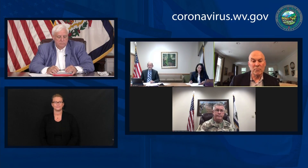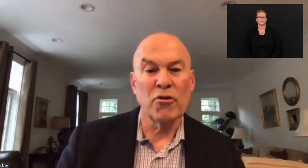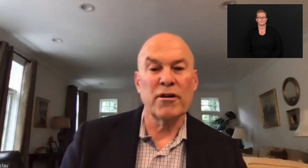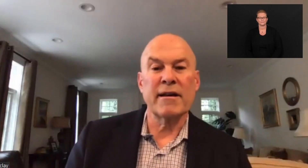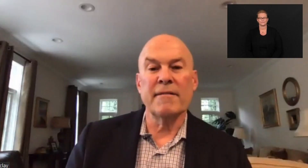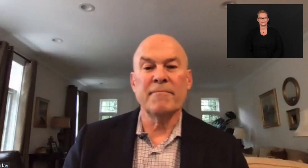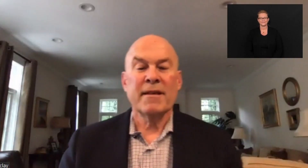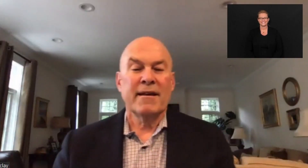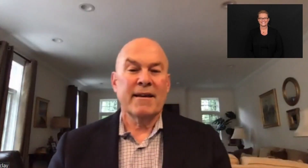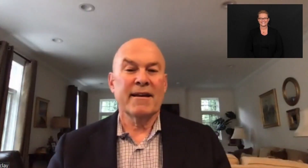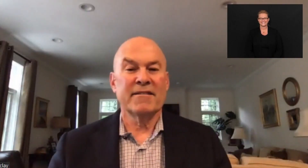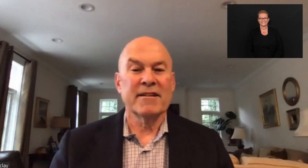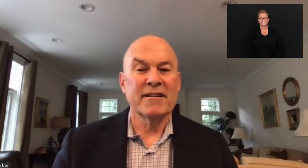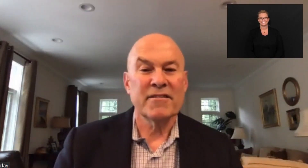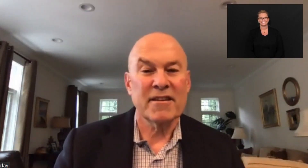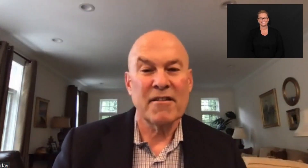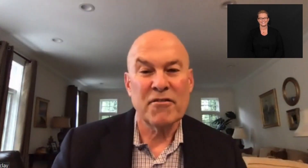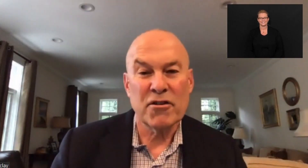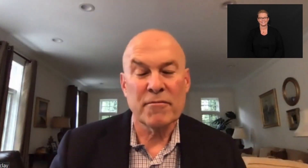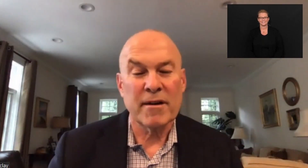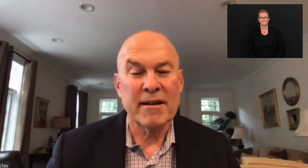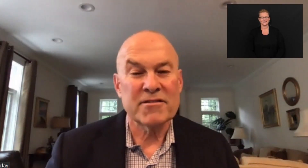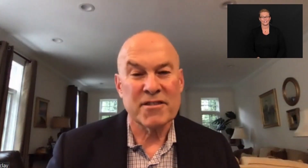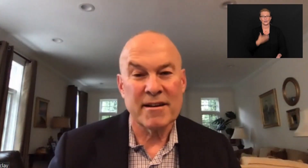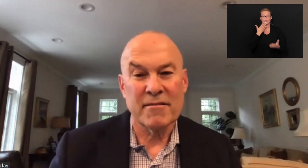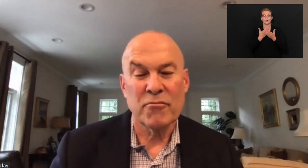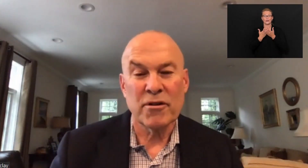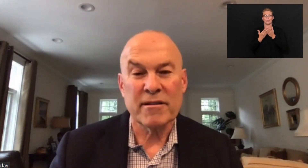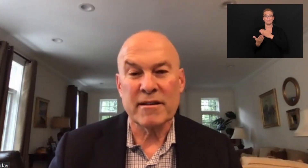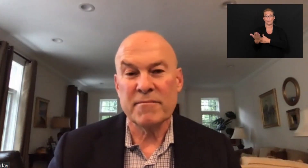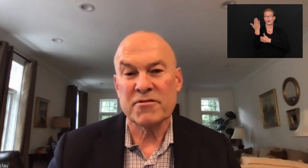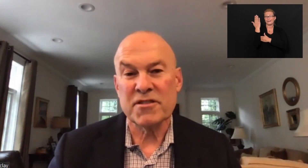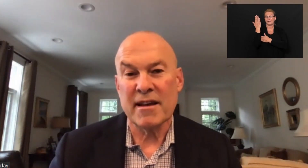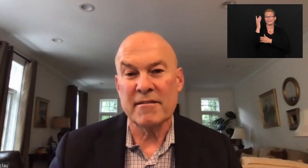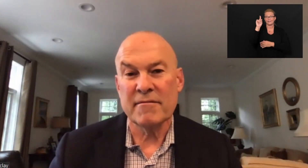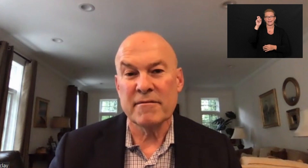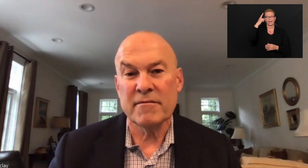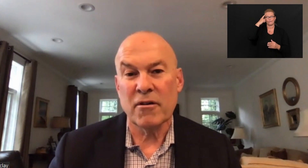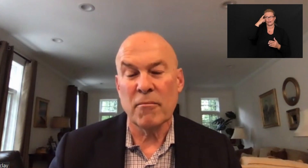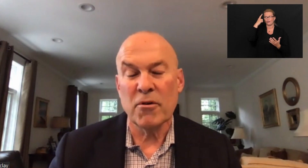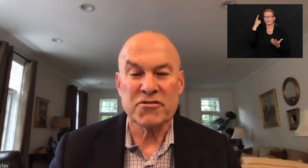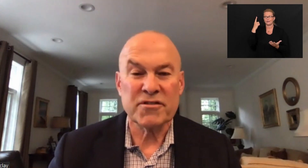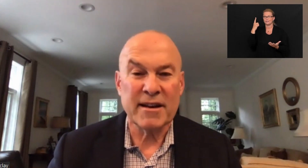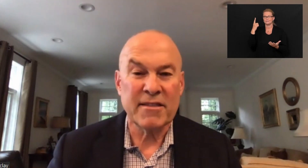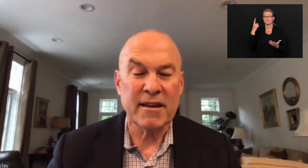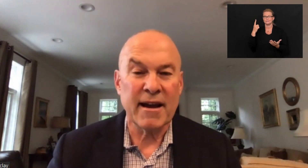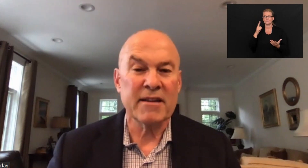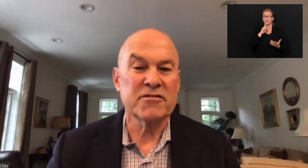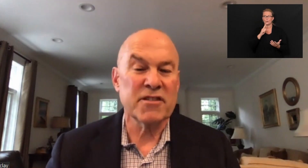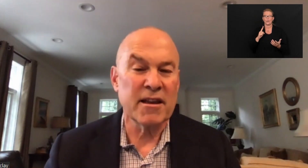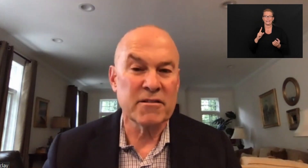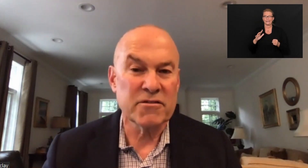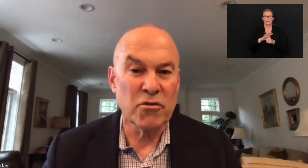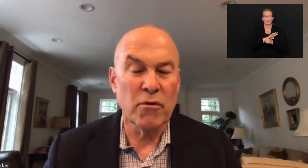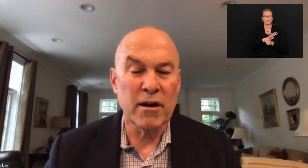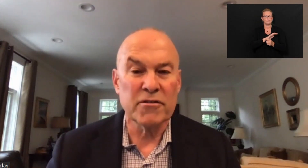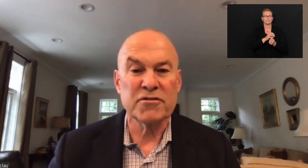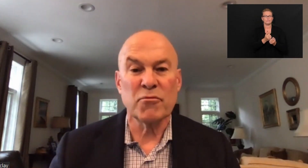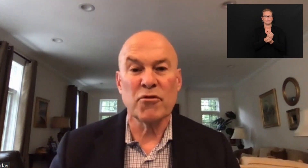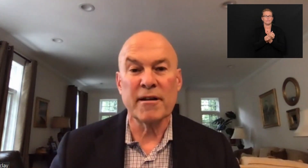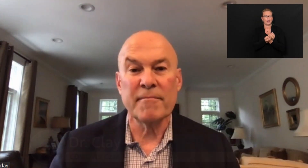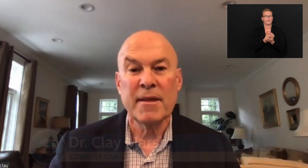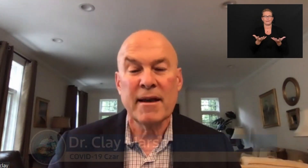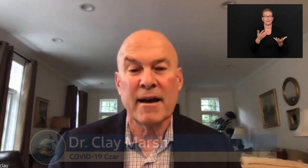Well, good morning, and the governor has really said almost anything I could say so well